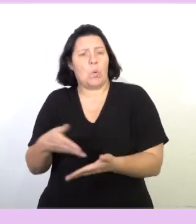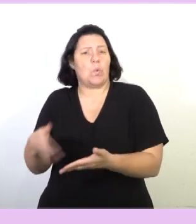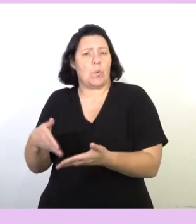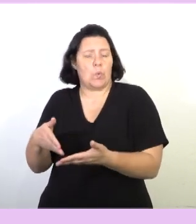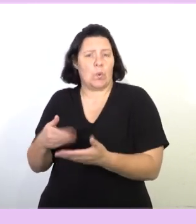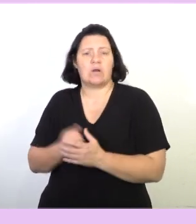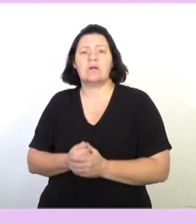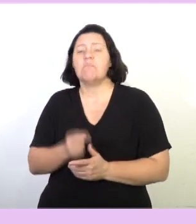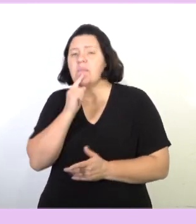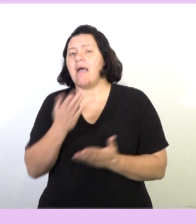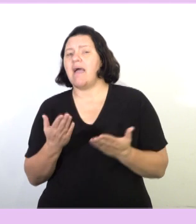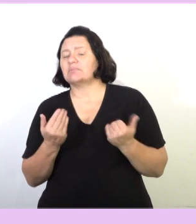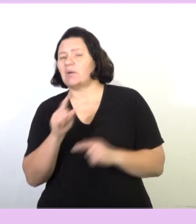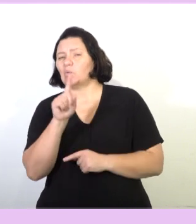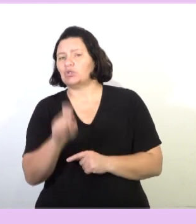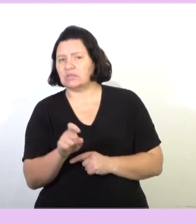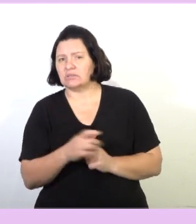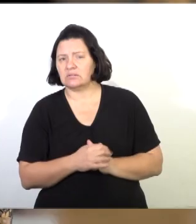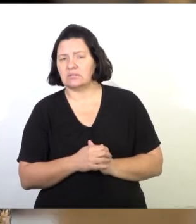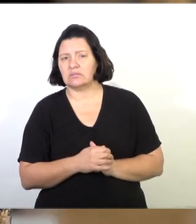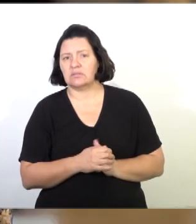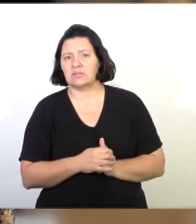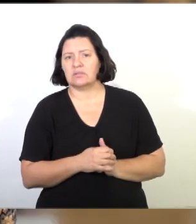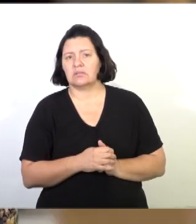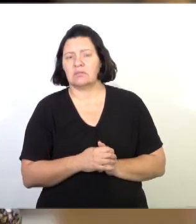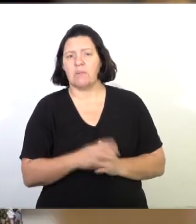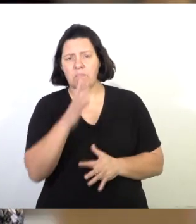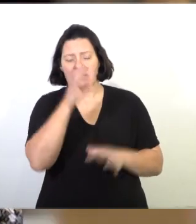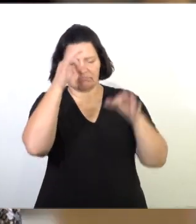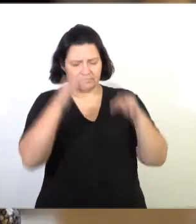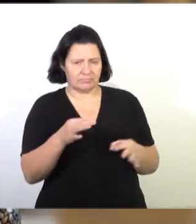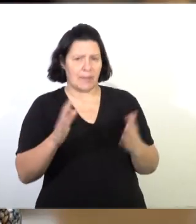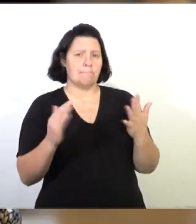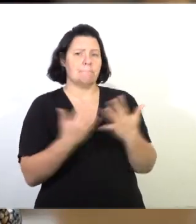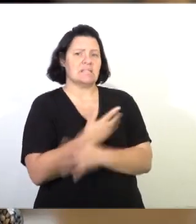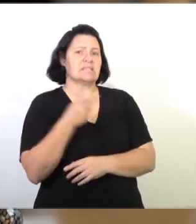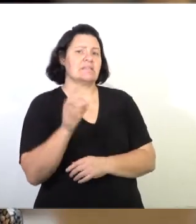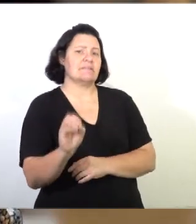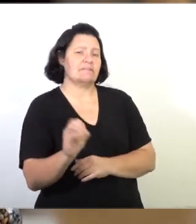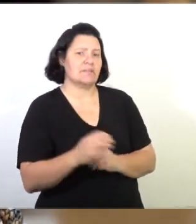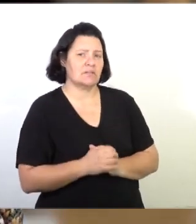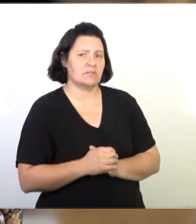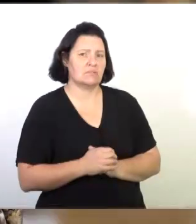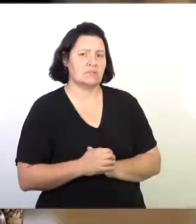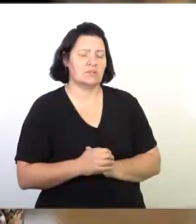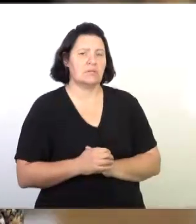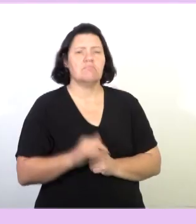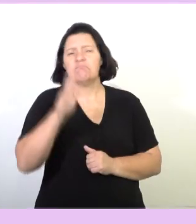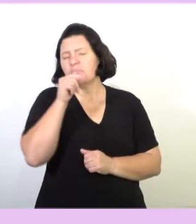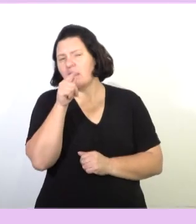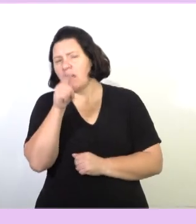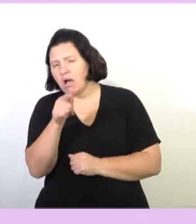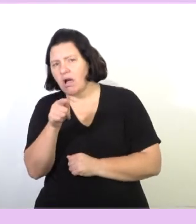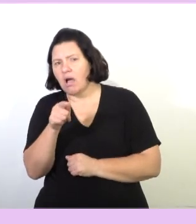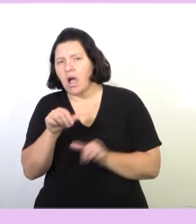values. So of course we are expecting questions where we'll have to determine those missing values. Suppose